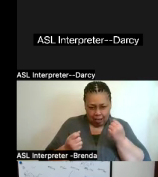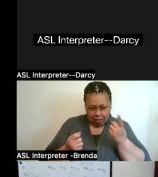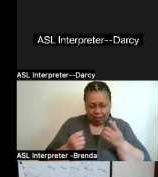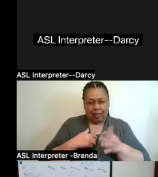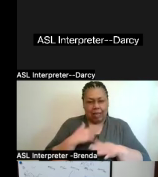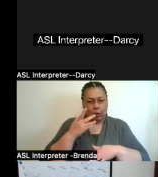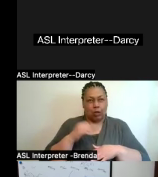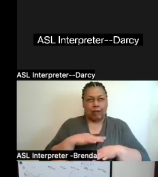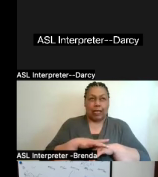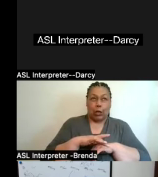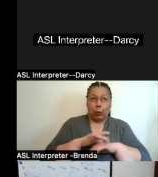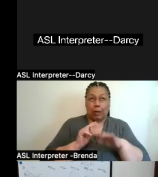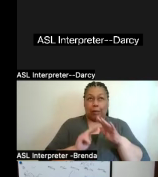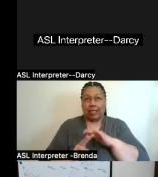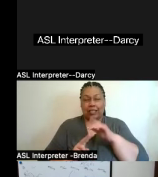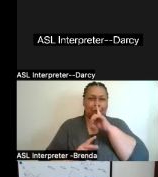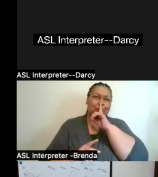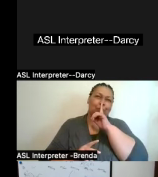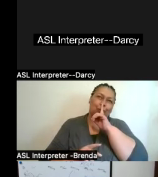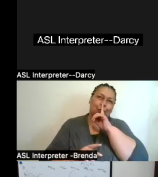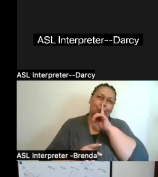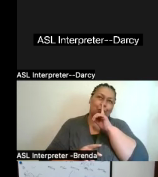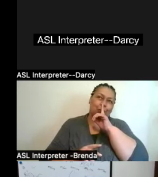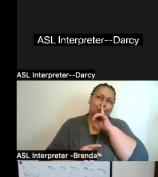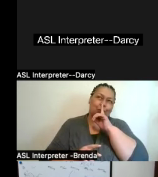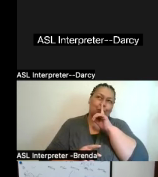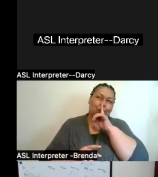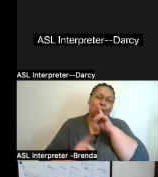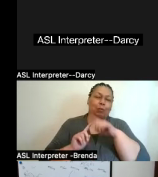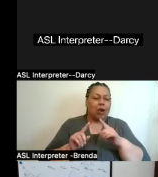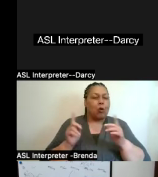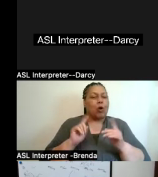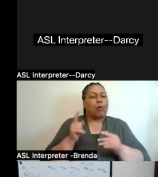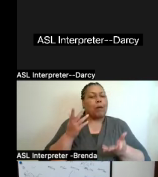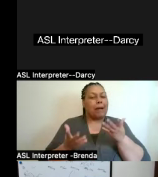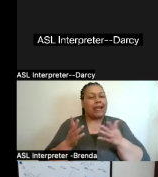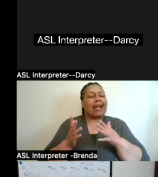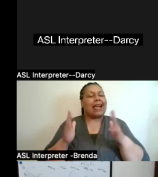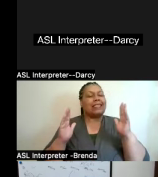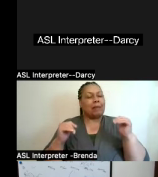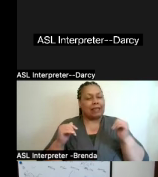don't know if I want to say earthquake prediction, but understanding, you know, where we might expect something to happen or not.